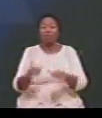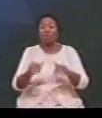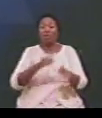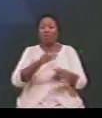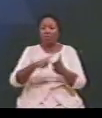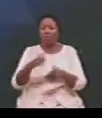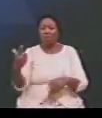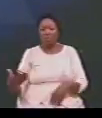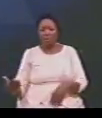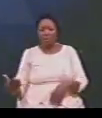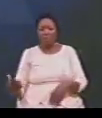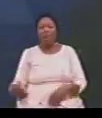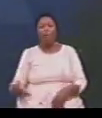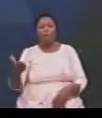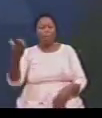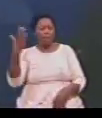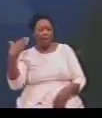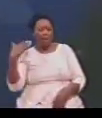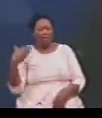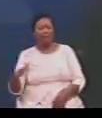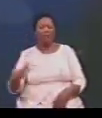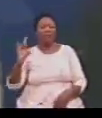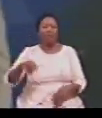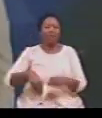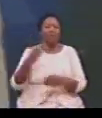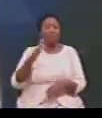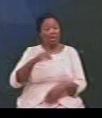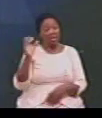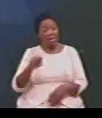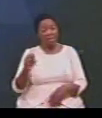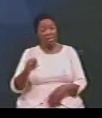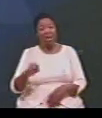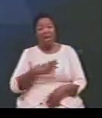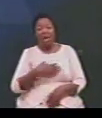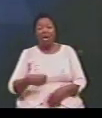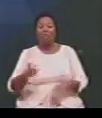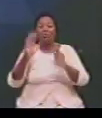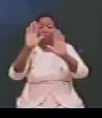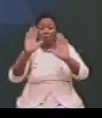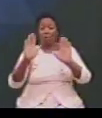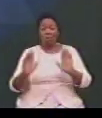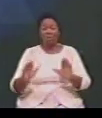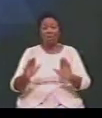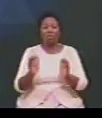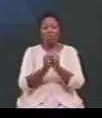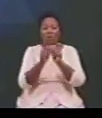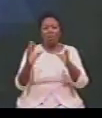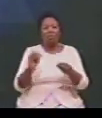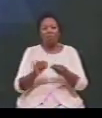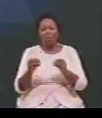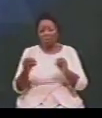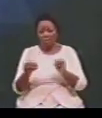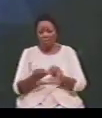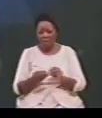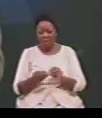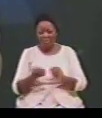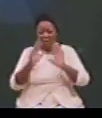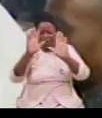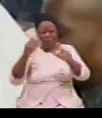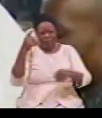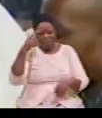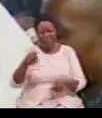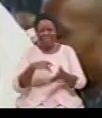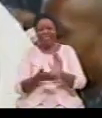great things past finding out, yea, and wonders without number. Wonders for